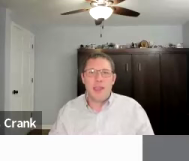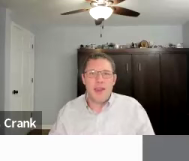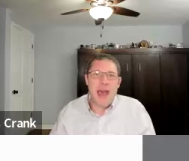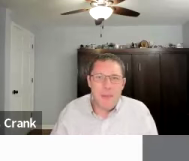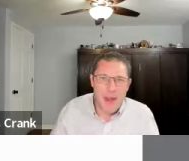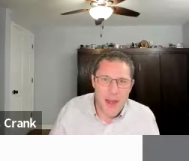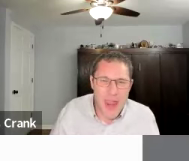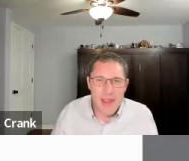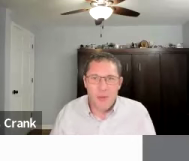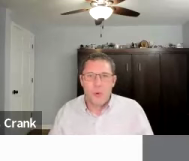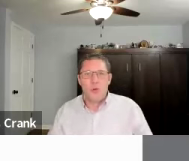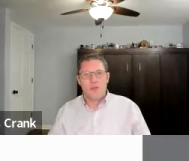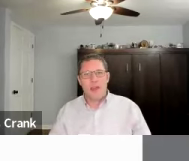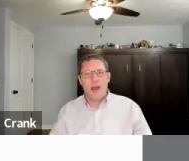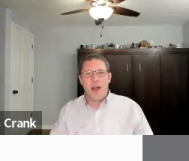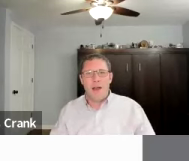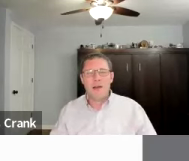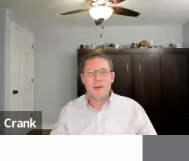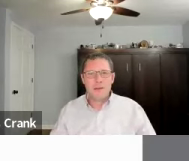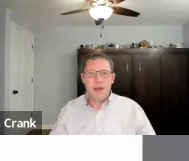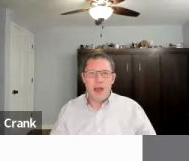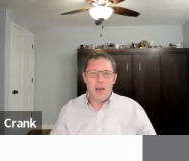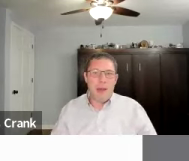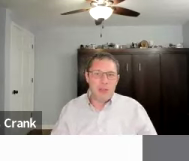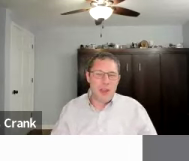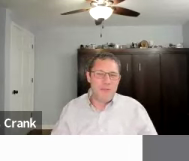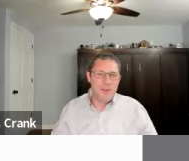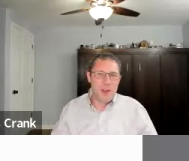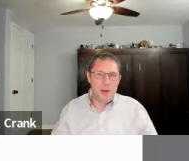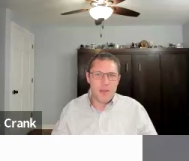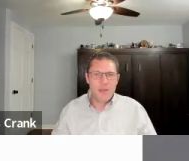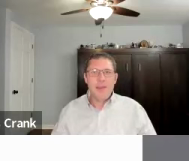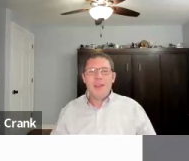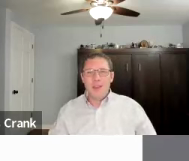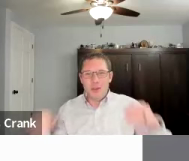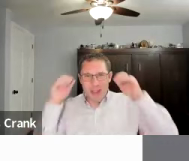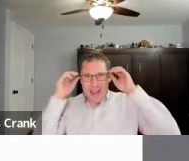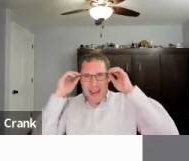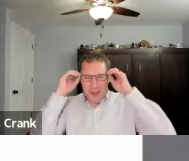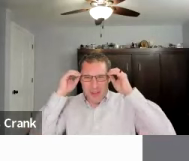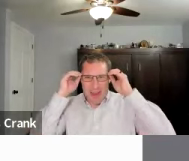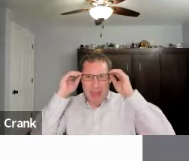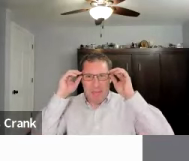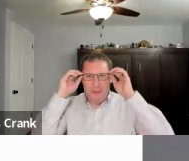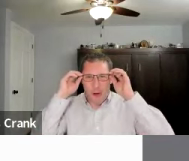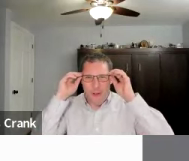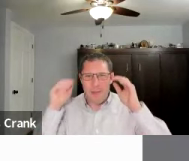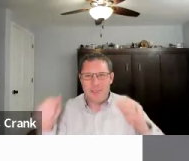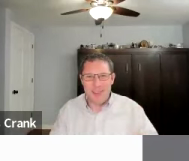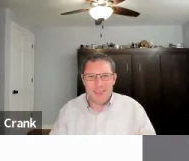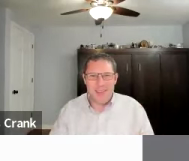of Illinois can comment on any of the rules that are published on first notice. Usually you'll see